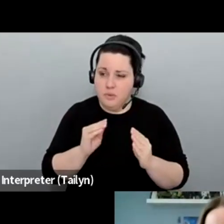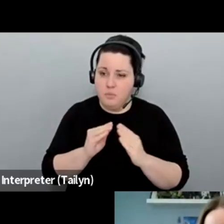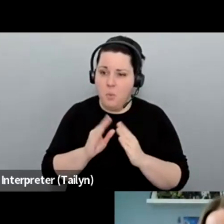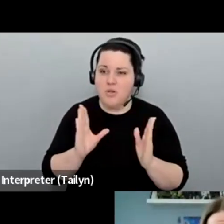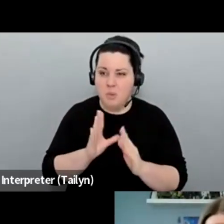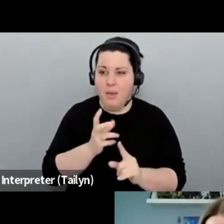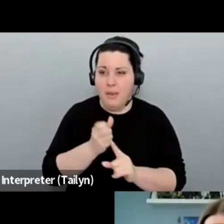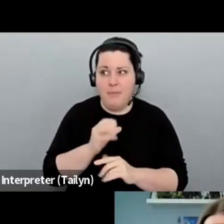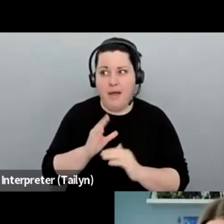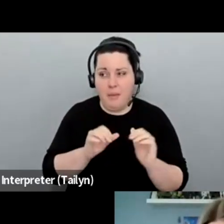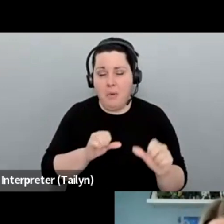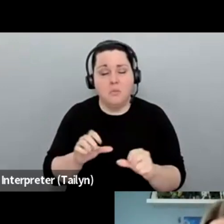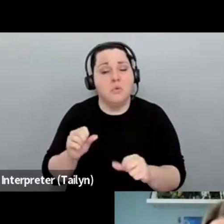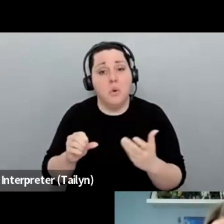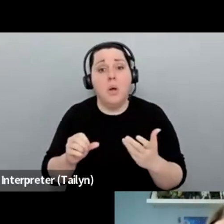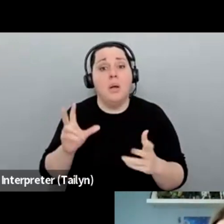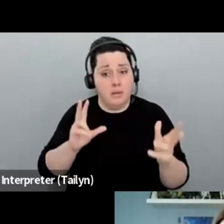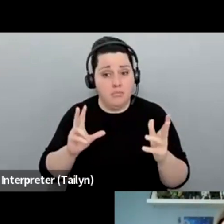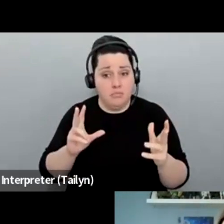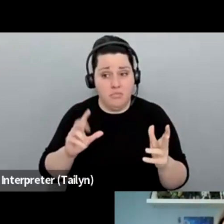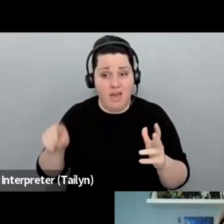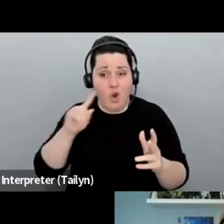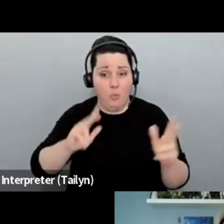could have been. So people were heard.